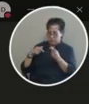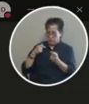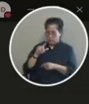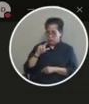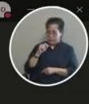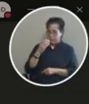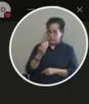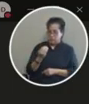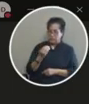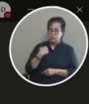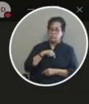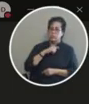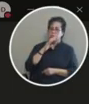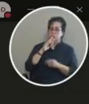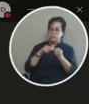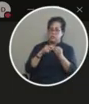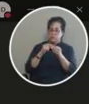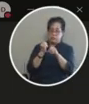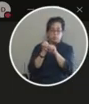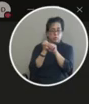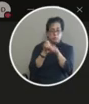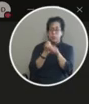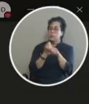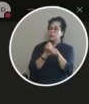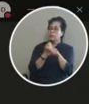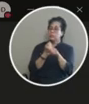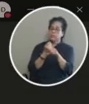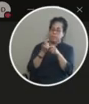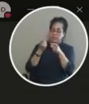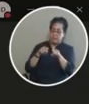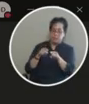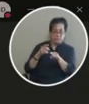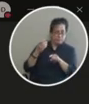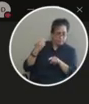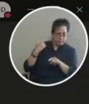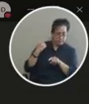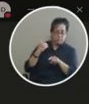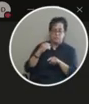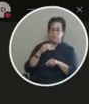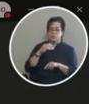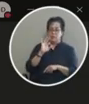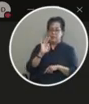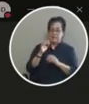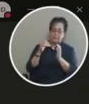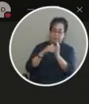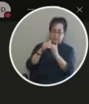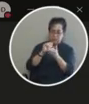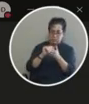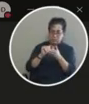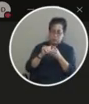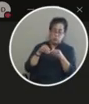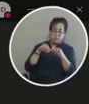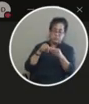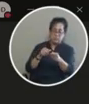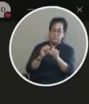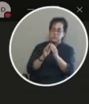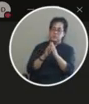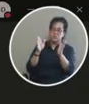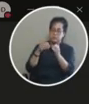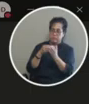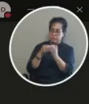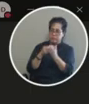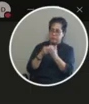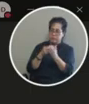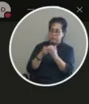did talk about how the ballpark and what was done then was that there was $9 million that was spent from the general fund, from the